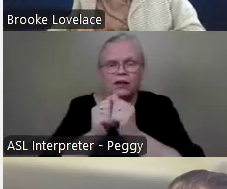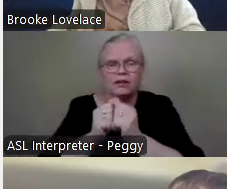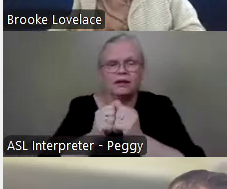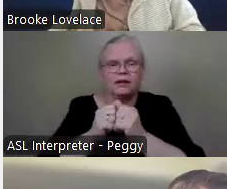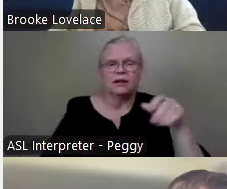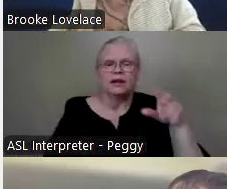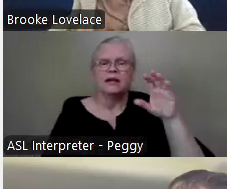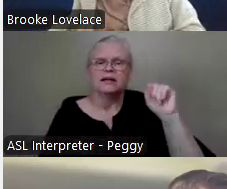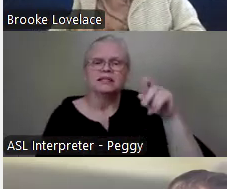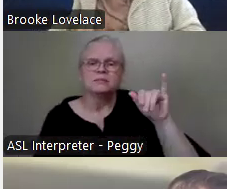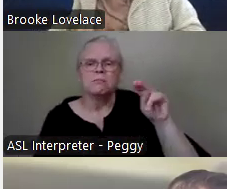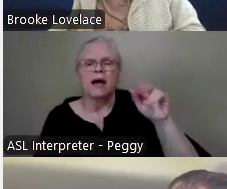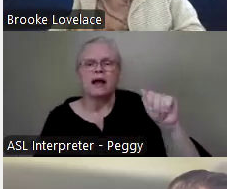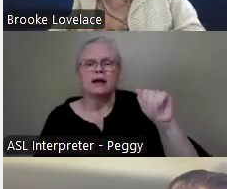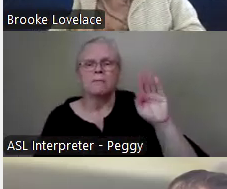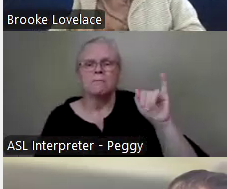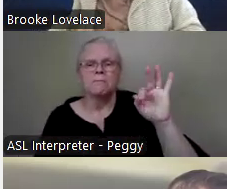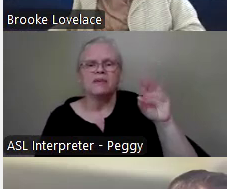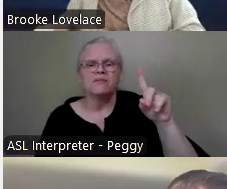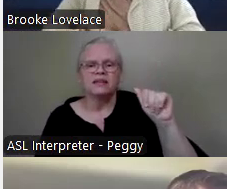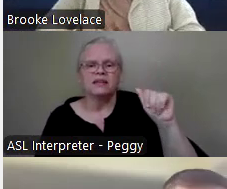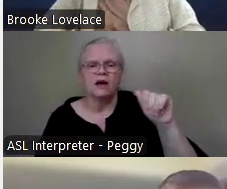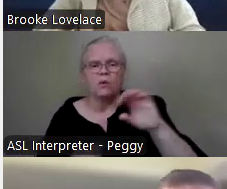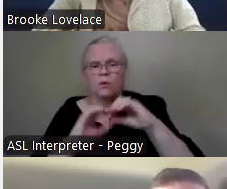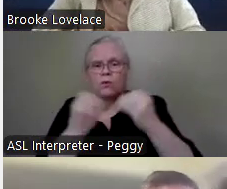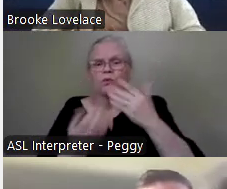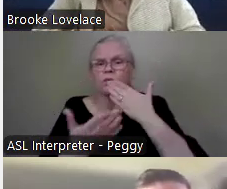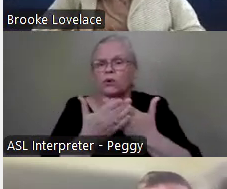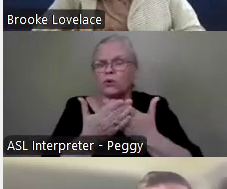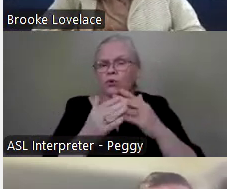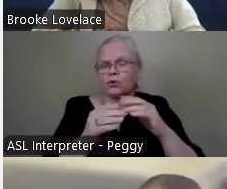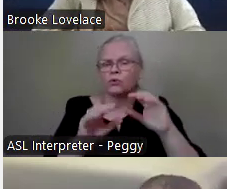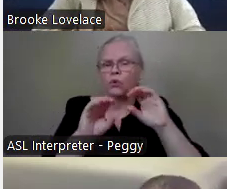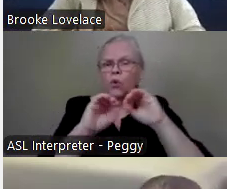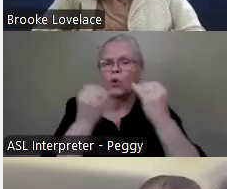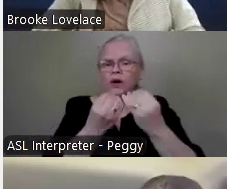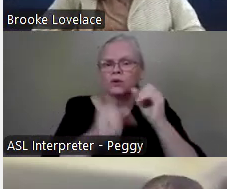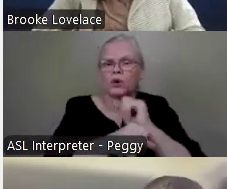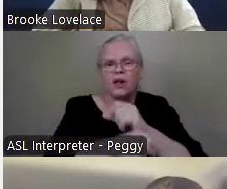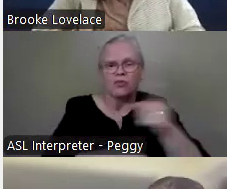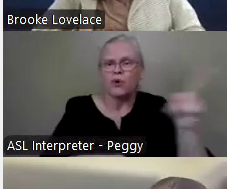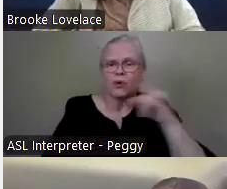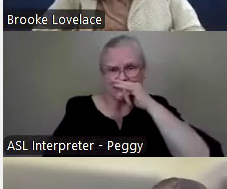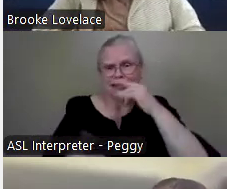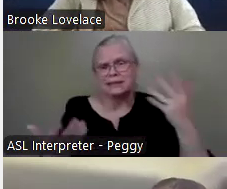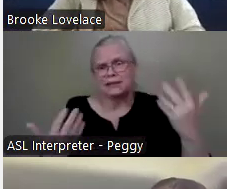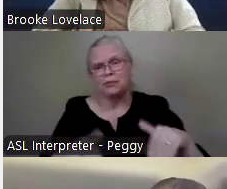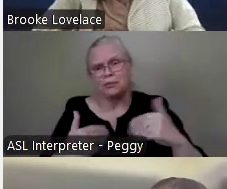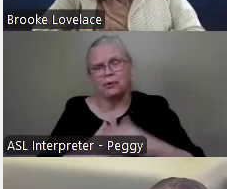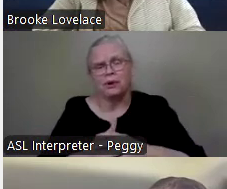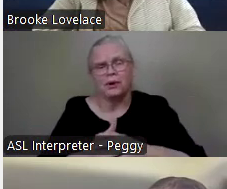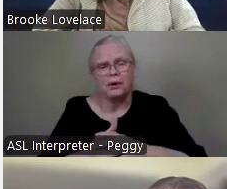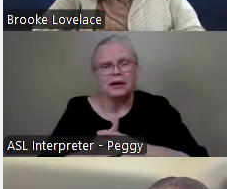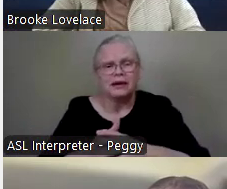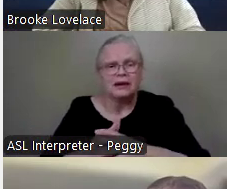Bifida Association would be a great one to connect with. Okay, thank you. Those kiddos, because you're born